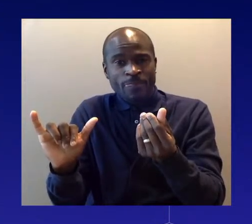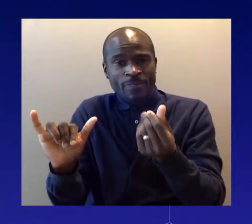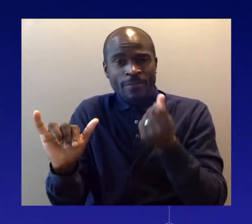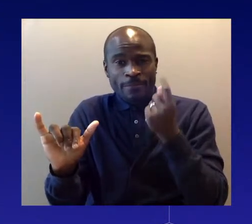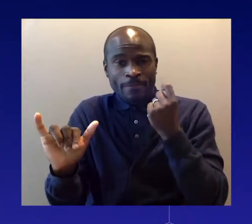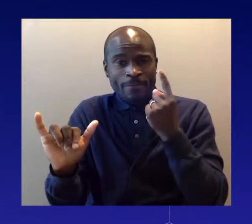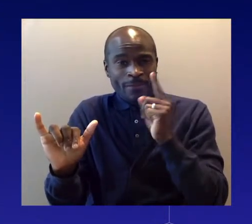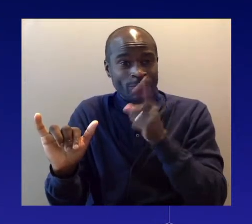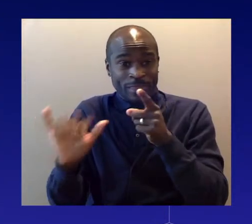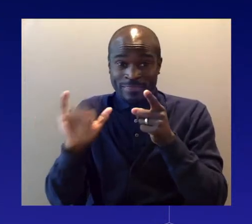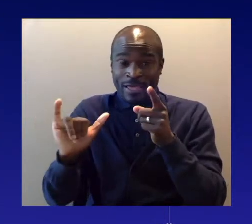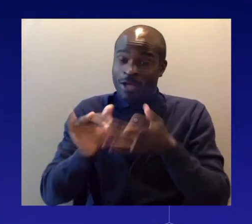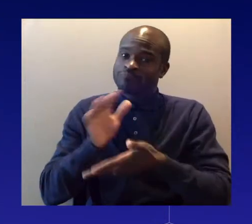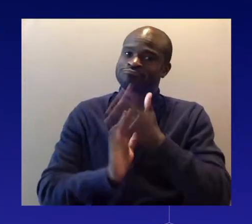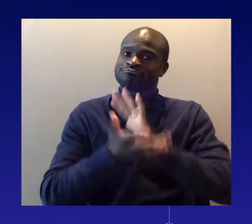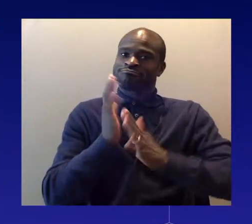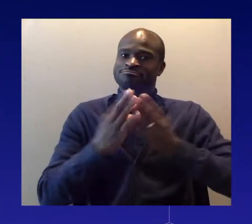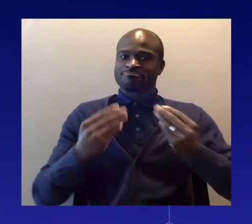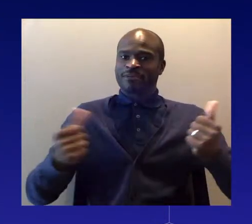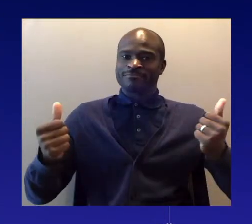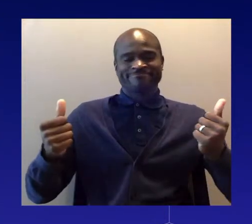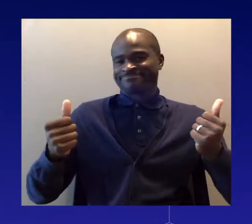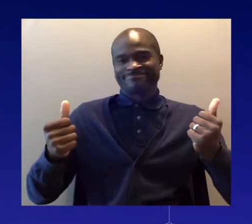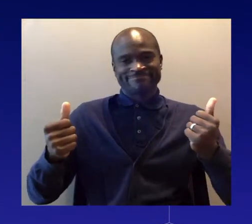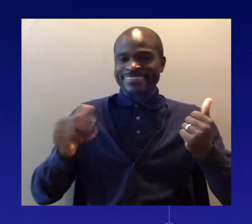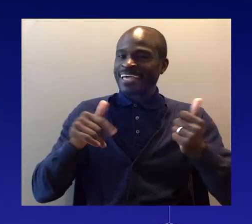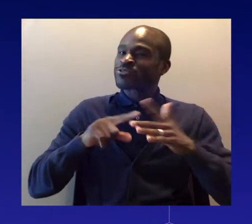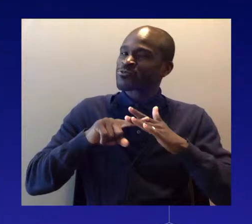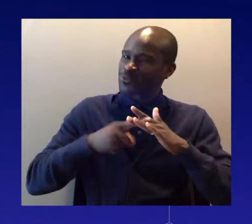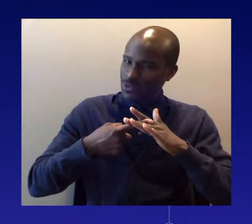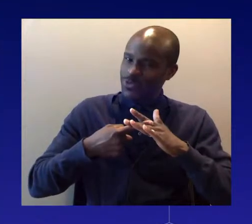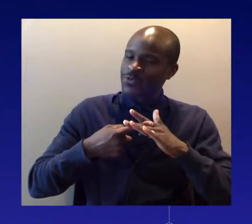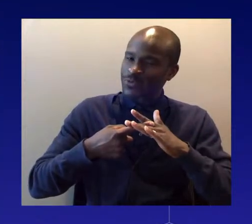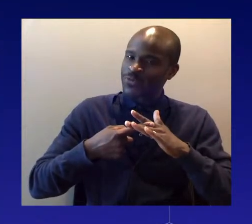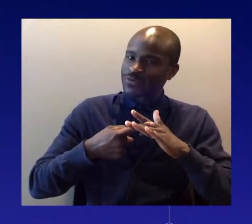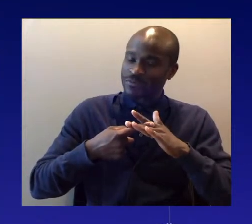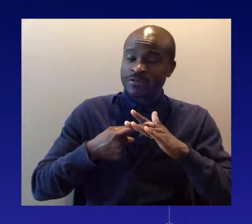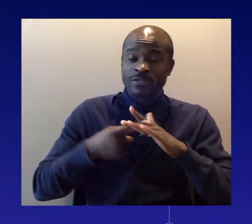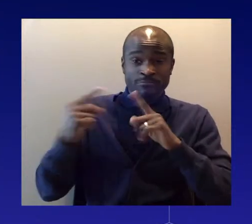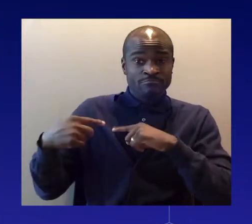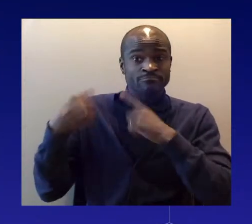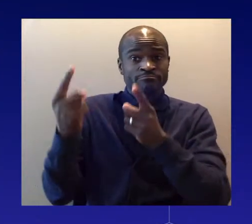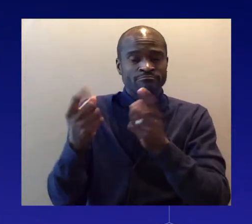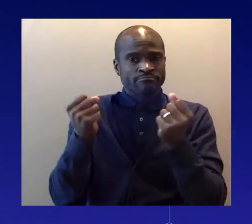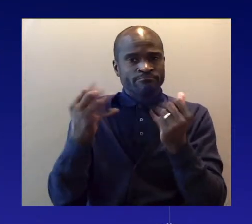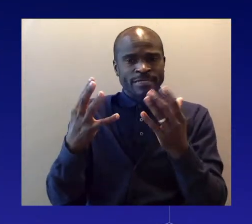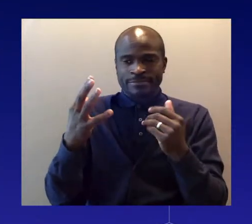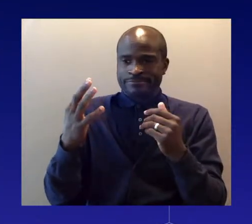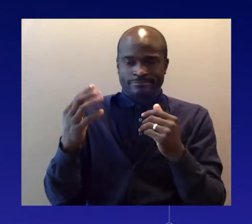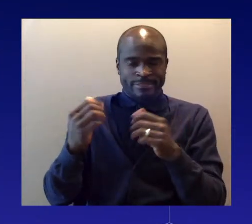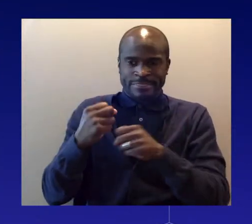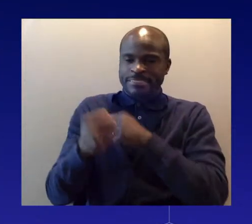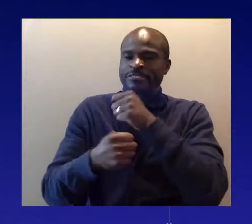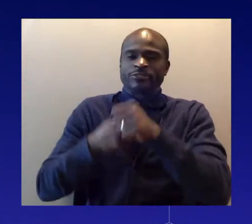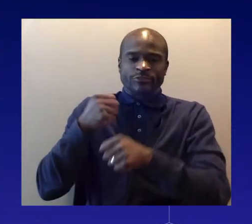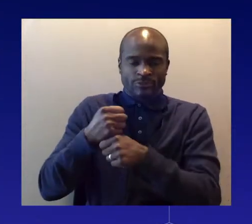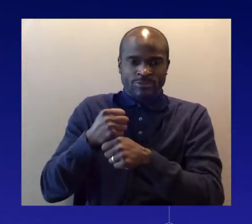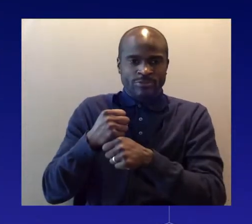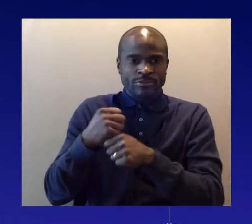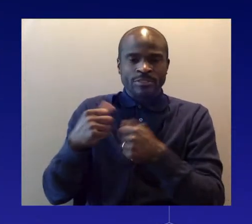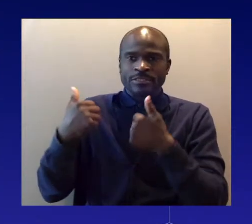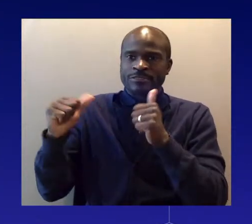beginning. It's a start. For decades, they have been appealing to local, state, and federal